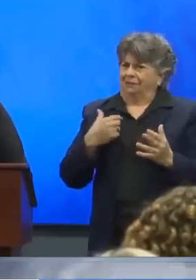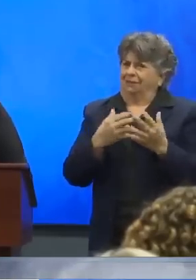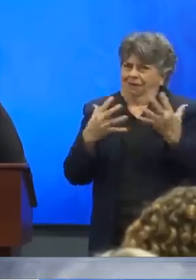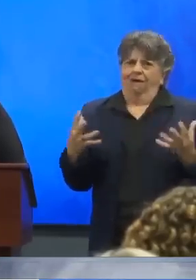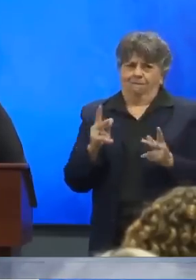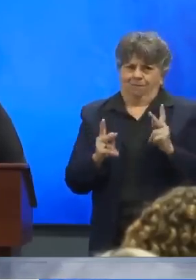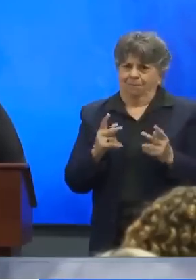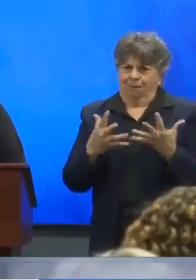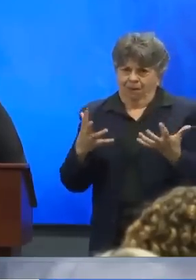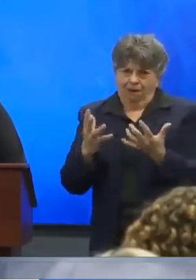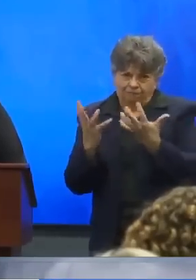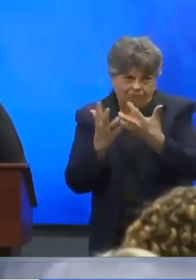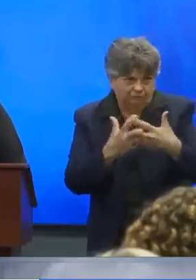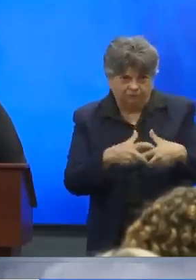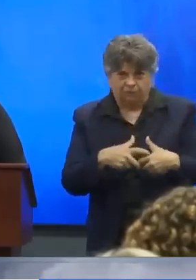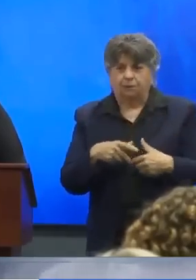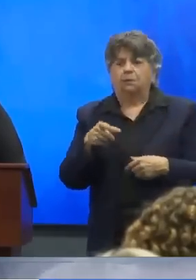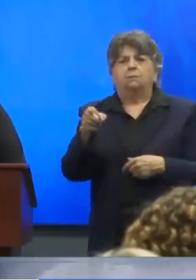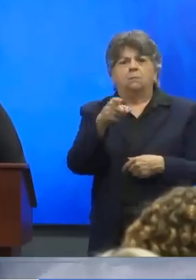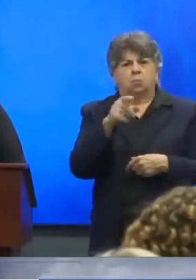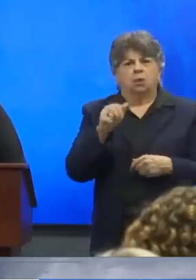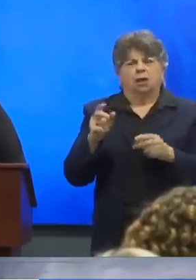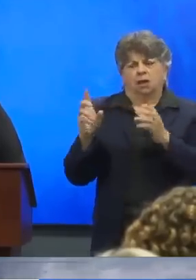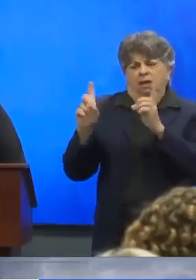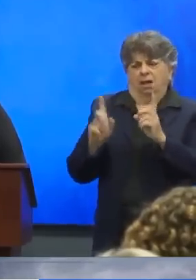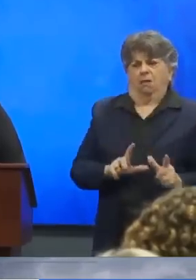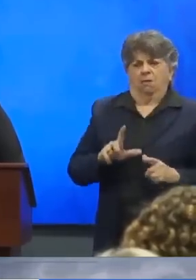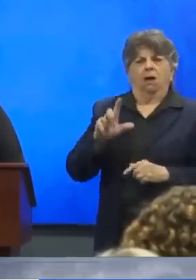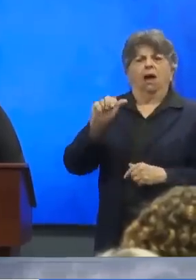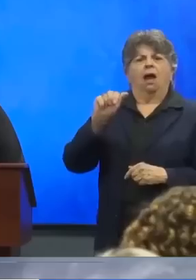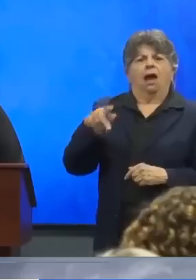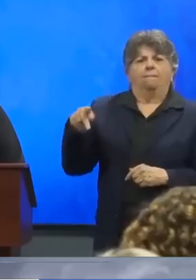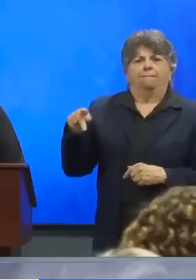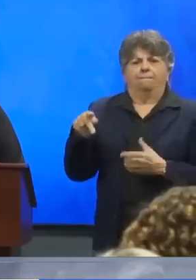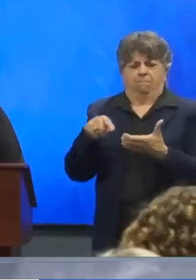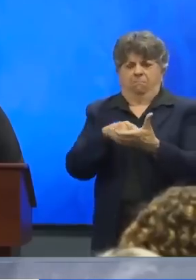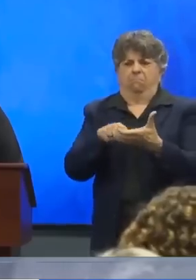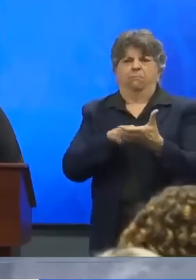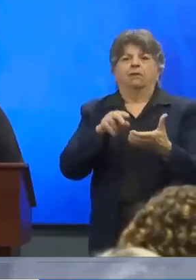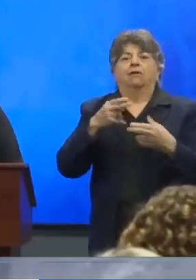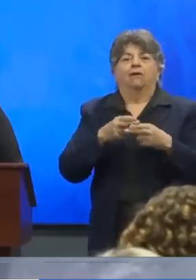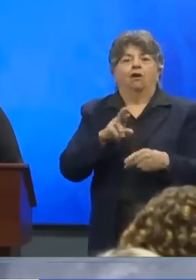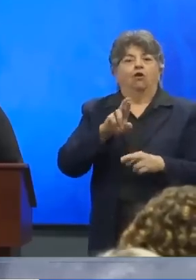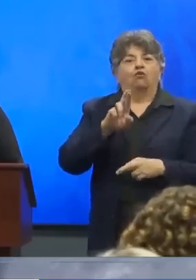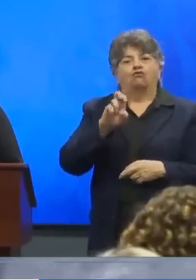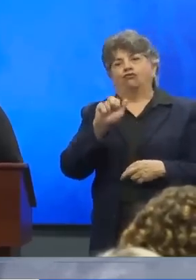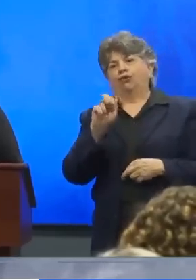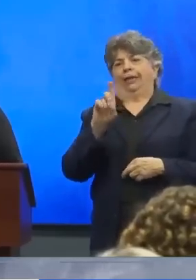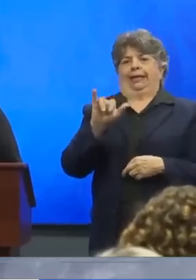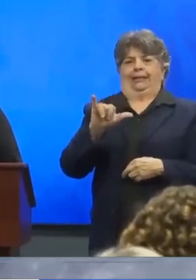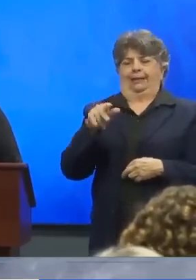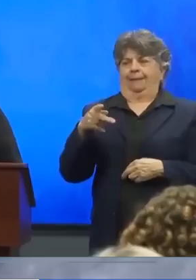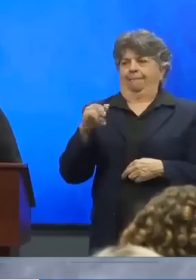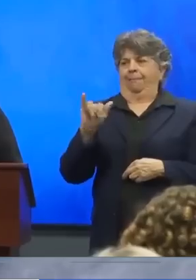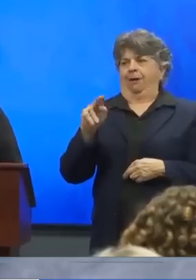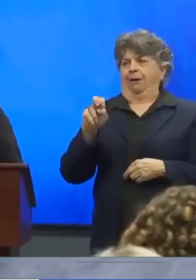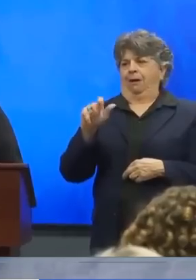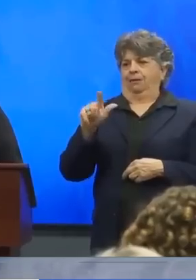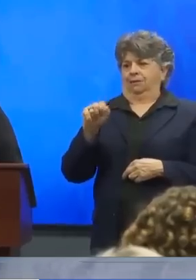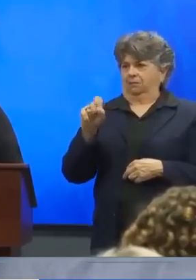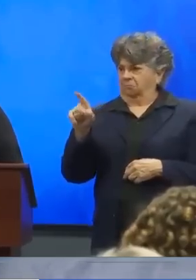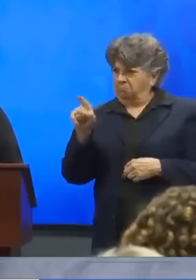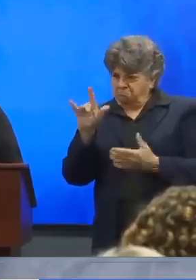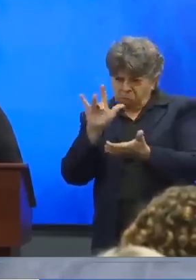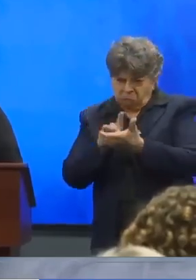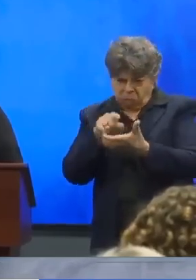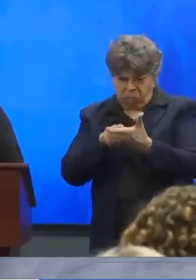Ready Pinellas app, and you can also go to our website at disaster.pinellas.gov. You can check your zone and find